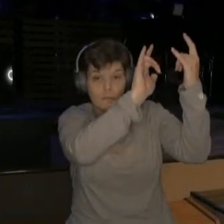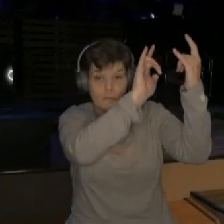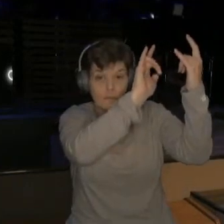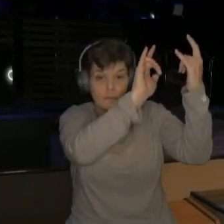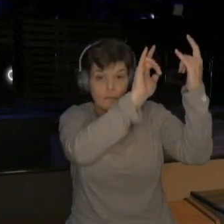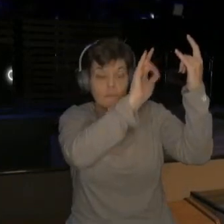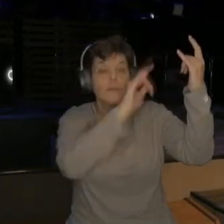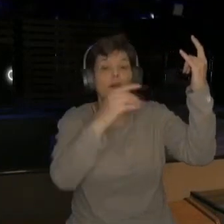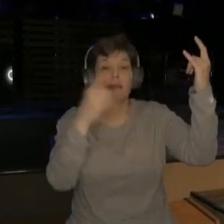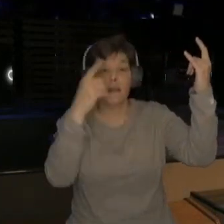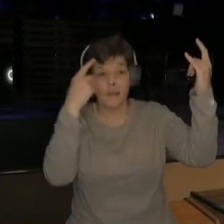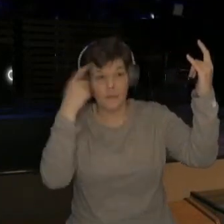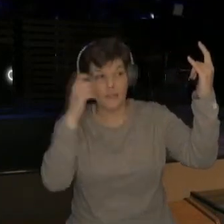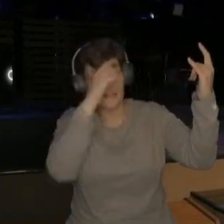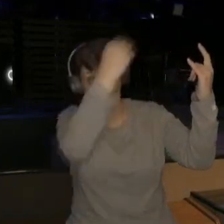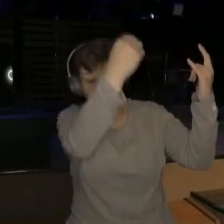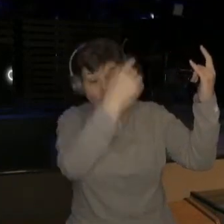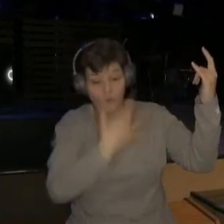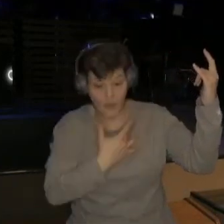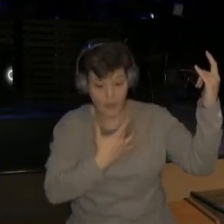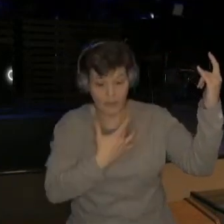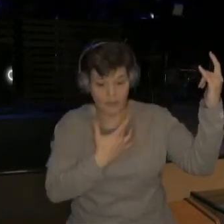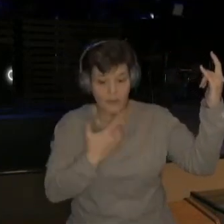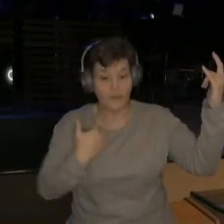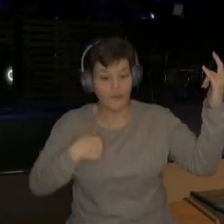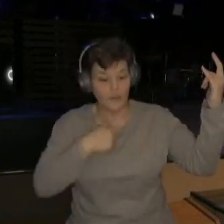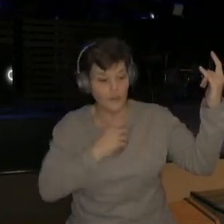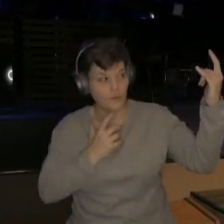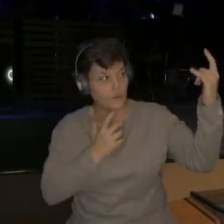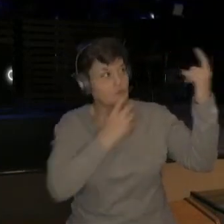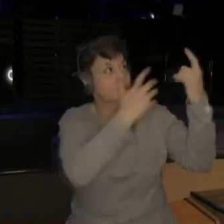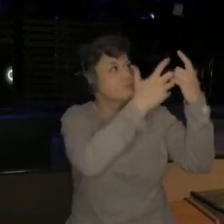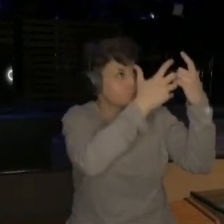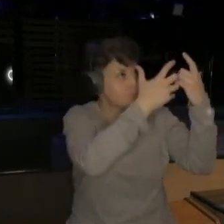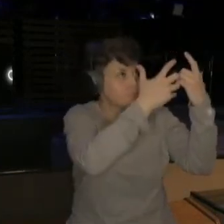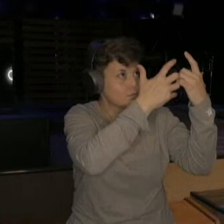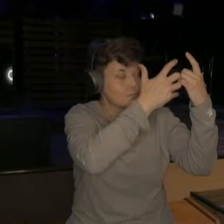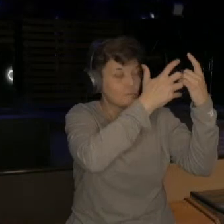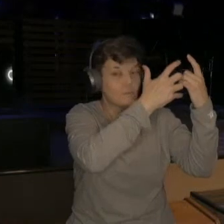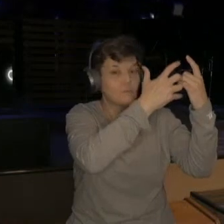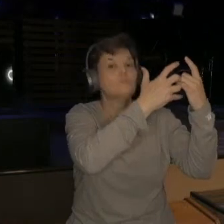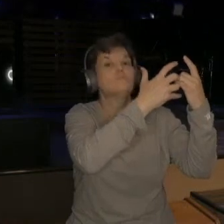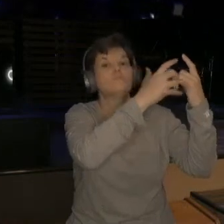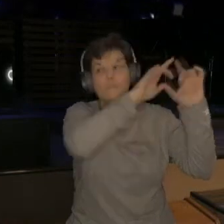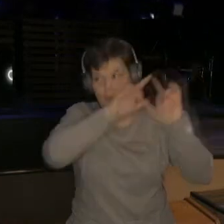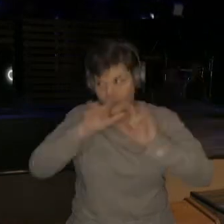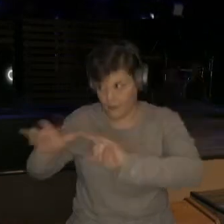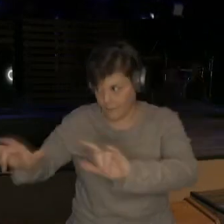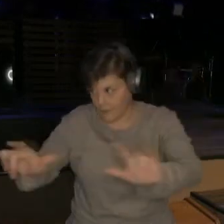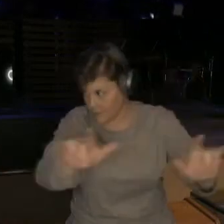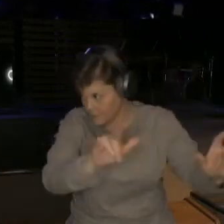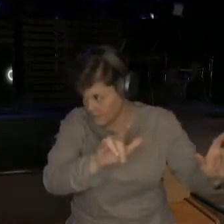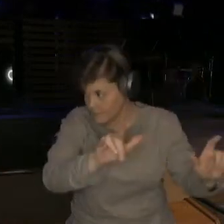grace, we are transformed to be like him and to walk in his ways.